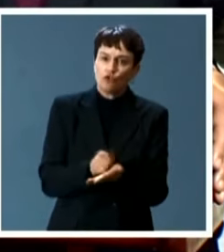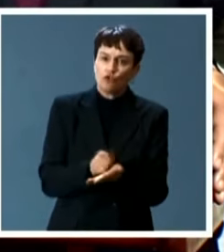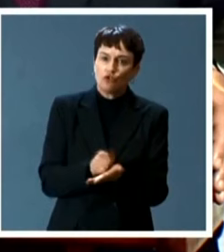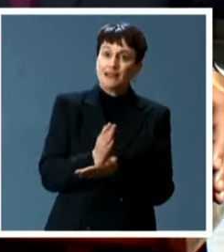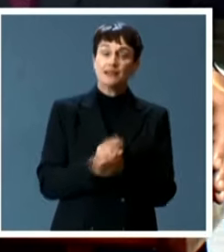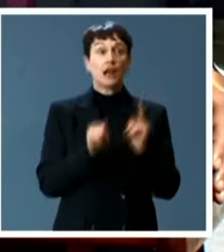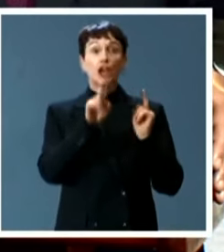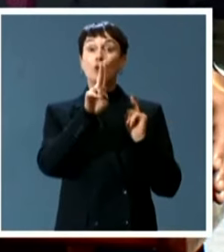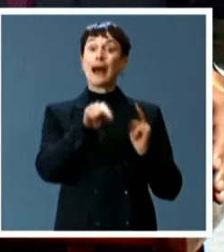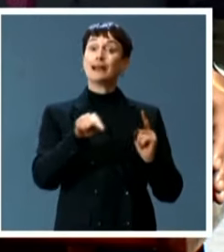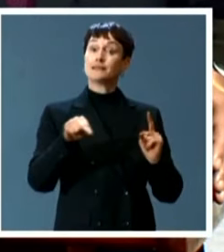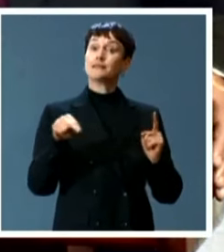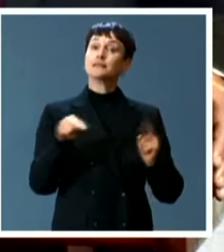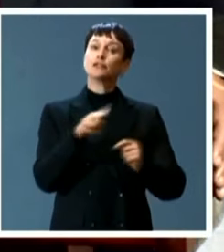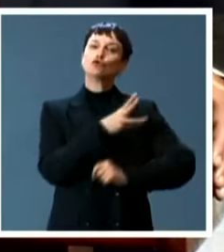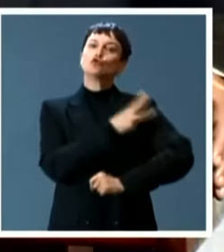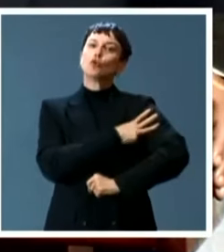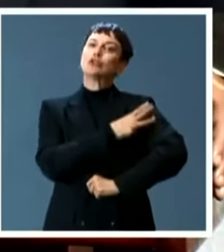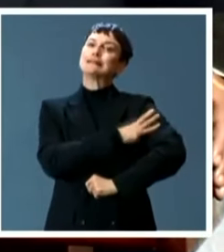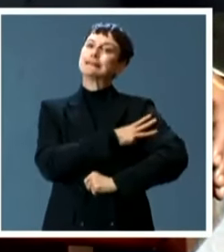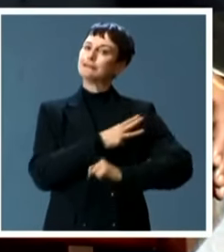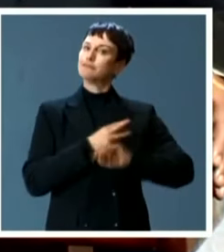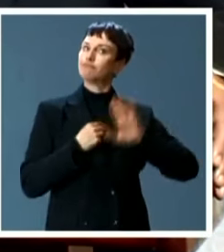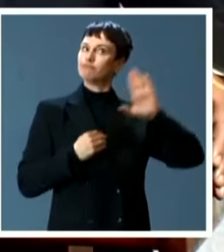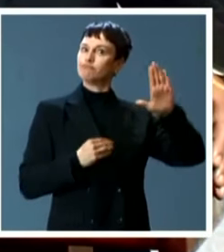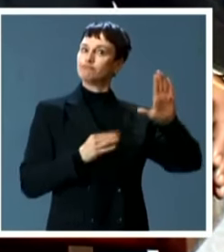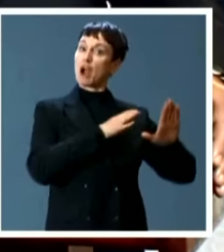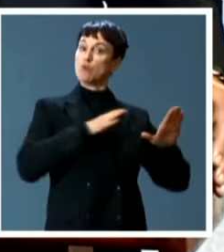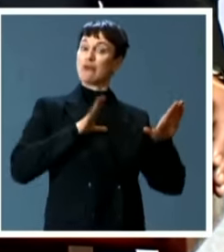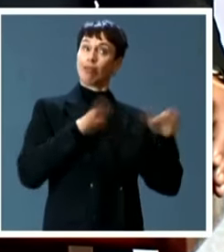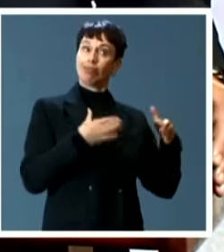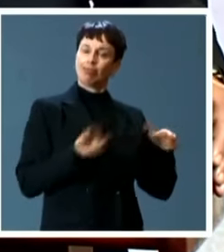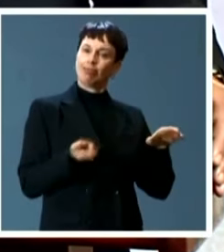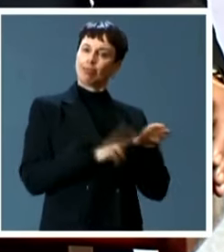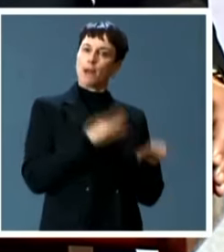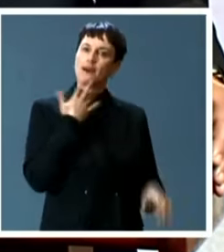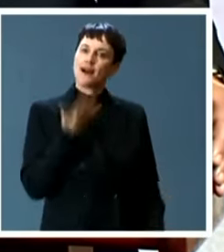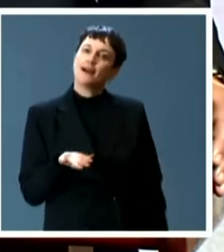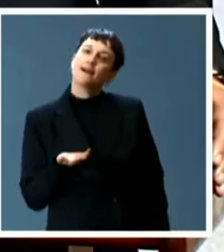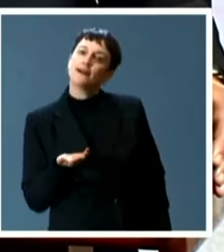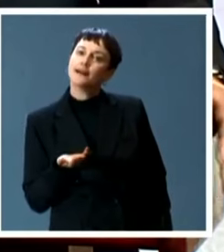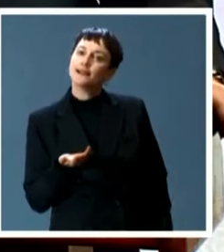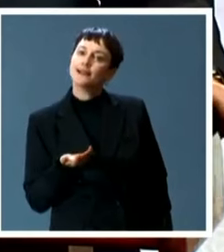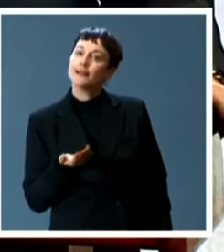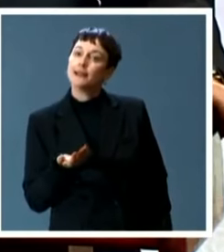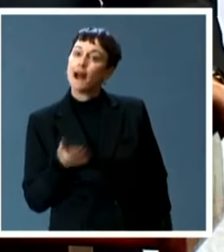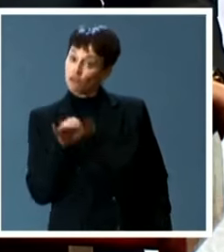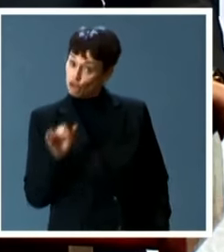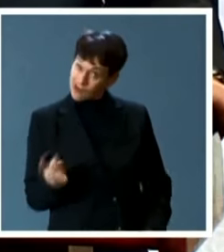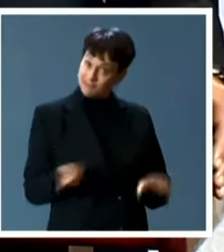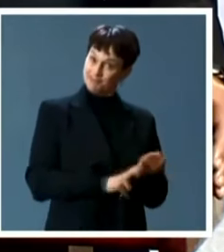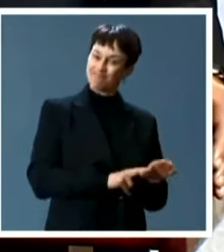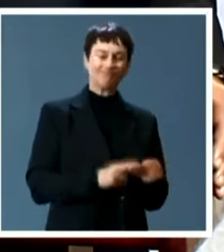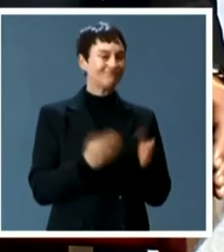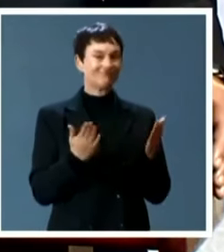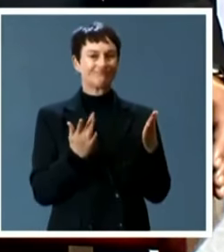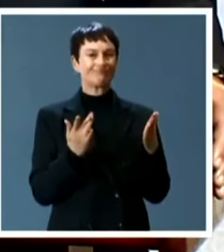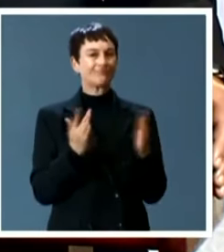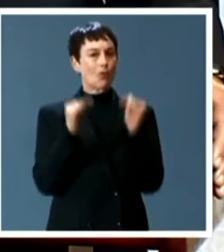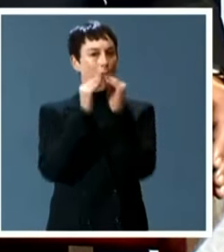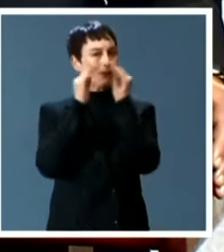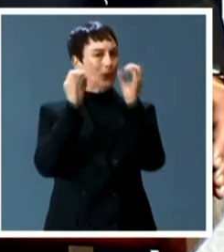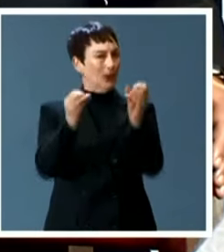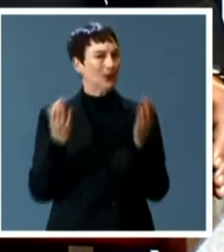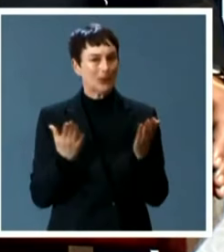Security Council and the boards of the Bretton Woods system are a case in point. Inequality starts at the top, in